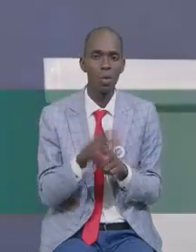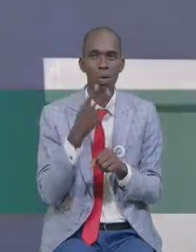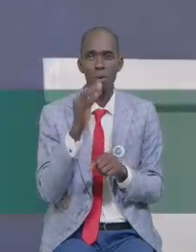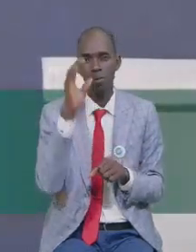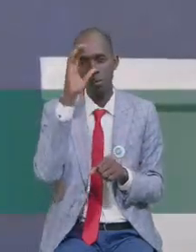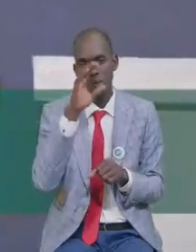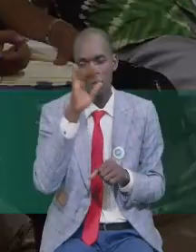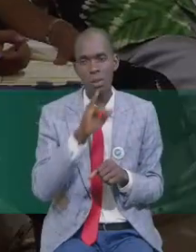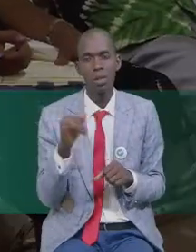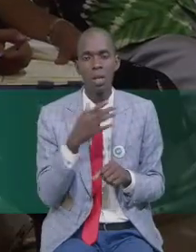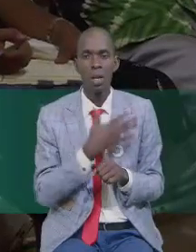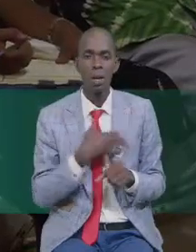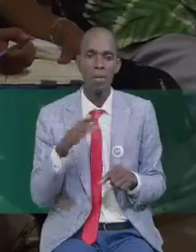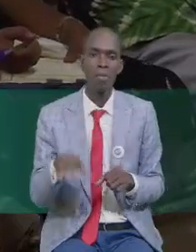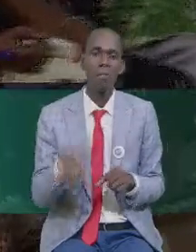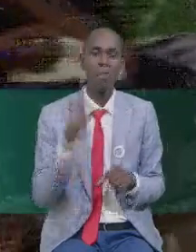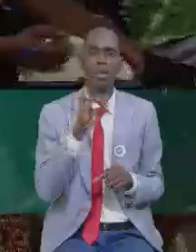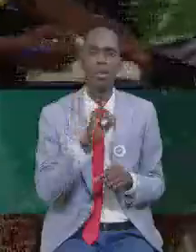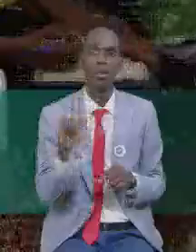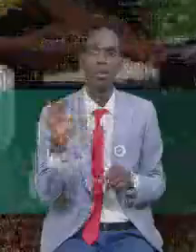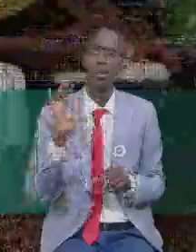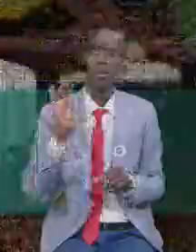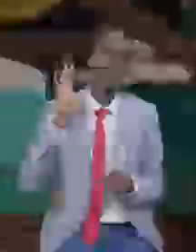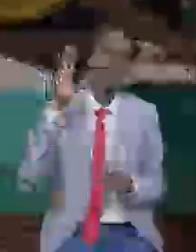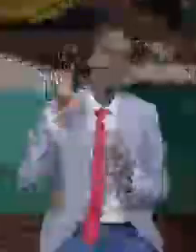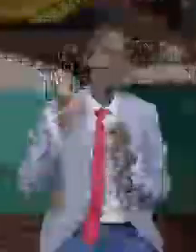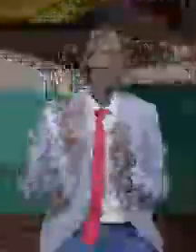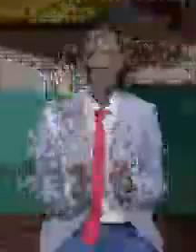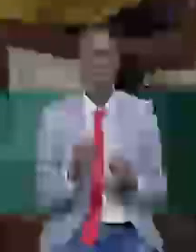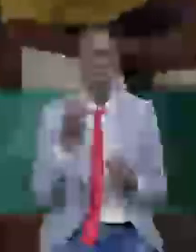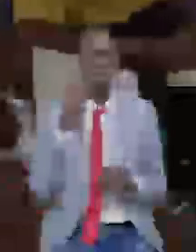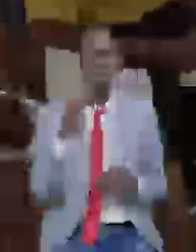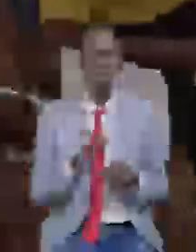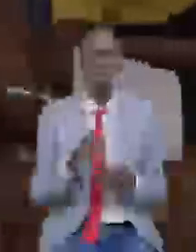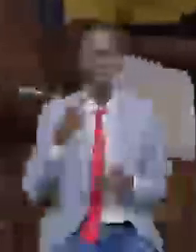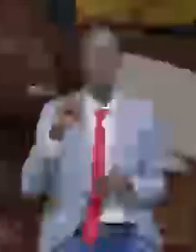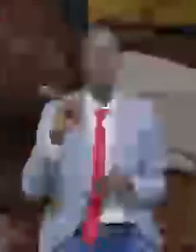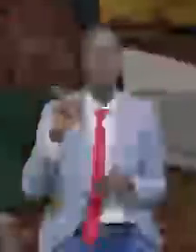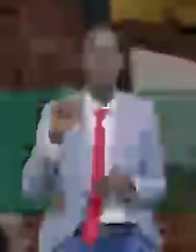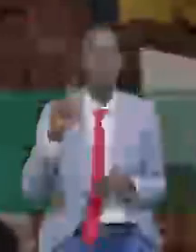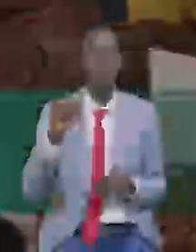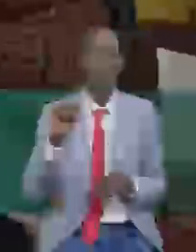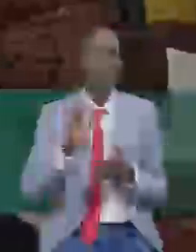and finding his power. It tells us in Matthew chapter 6,